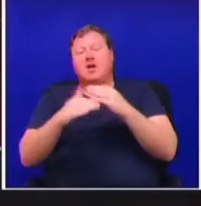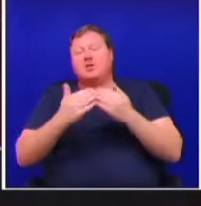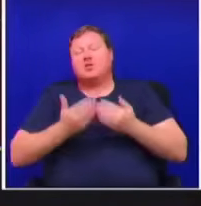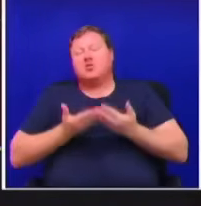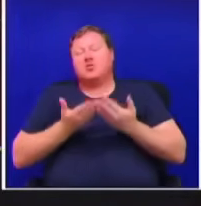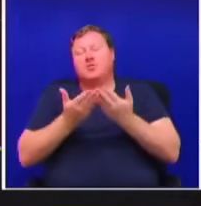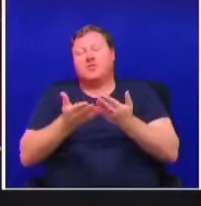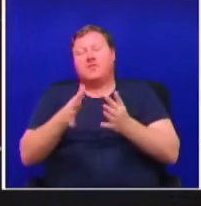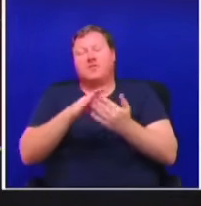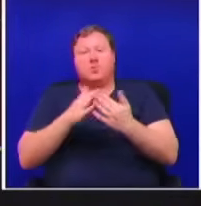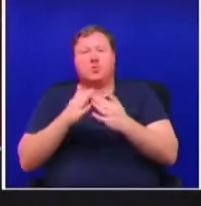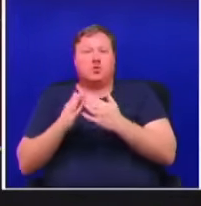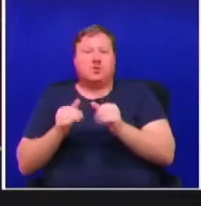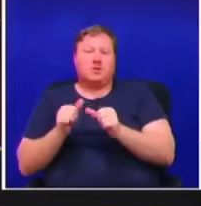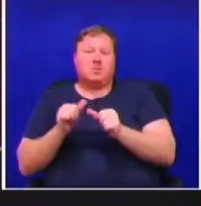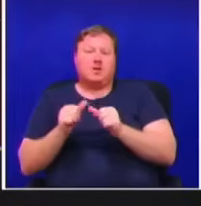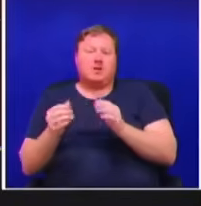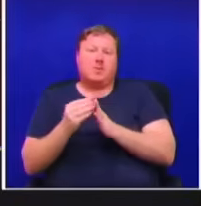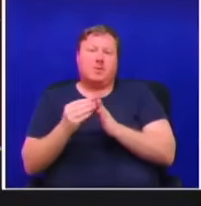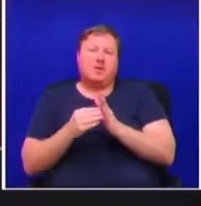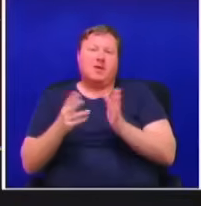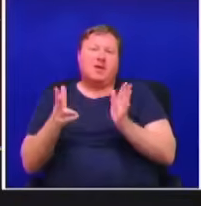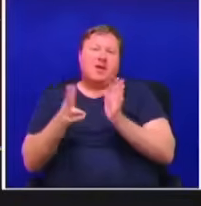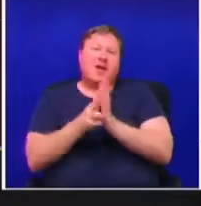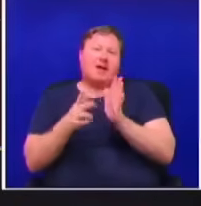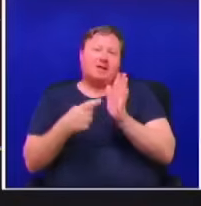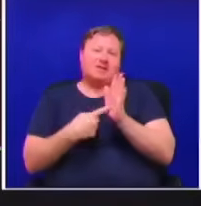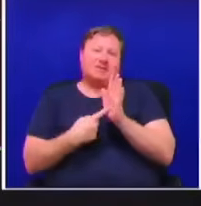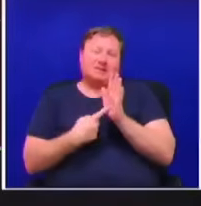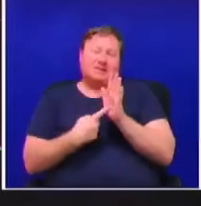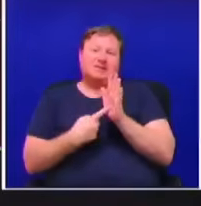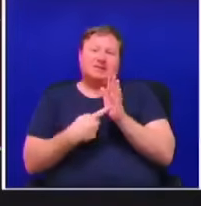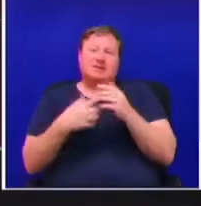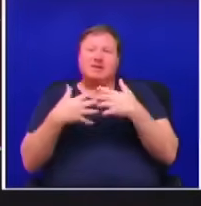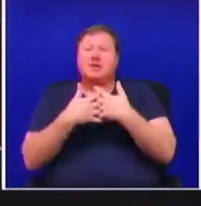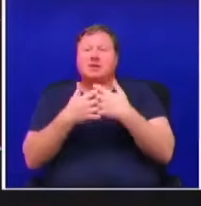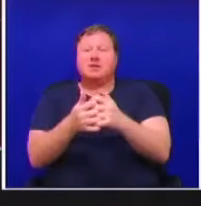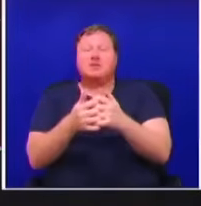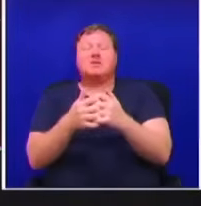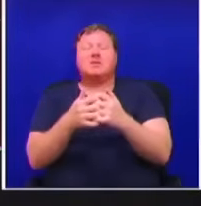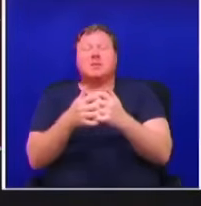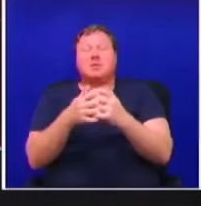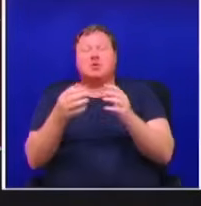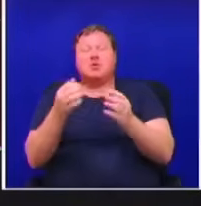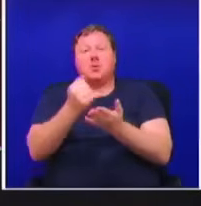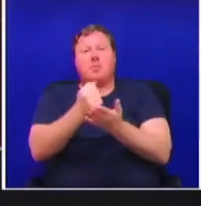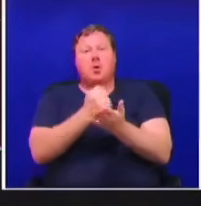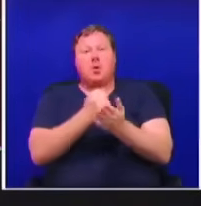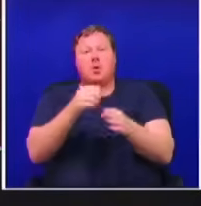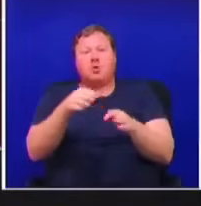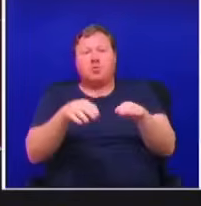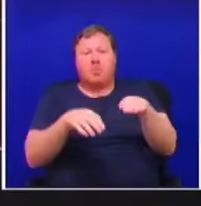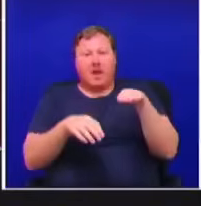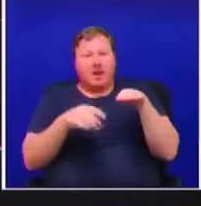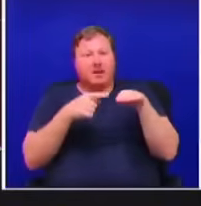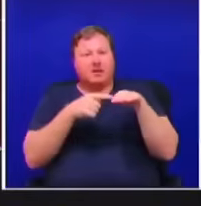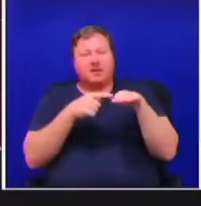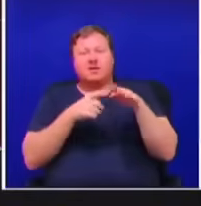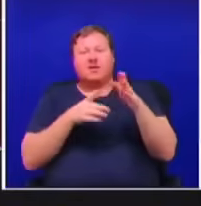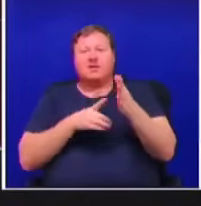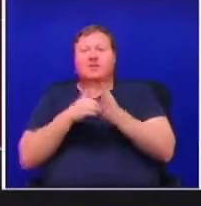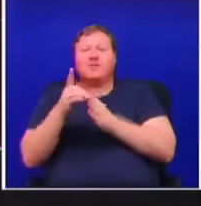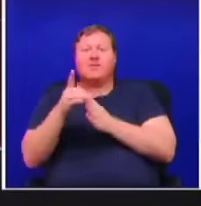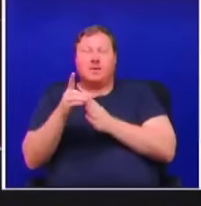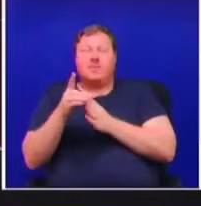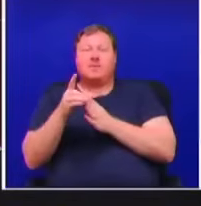communities. The act was meant to establish a Post Bank as a developmental